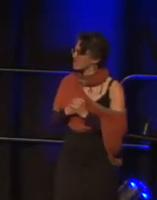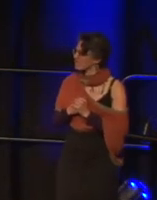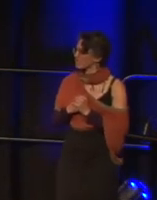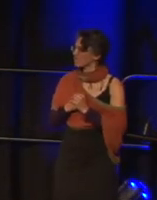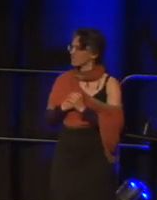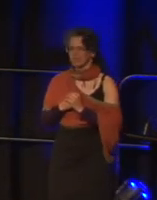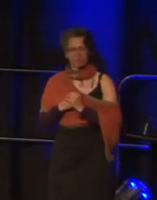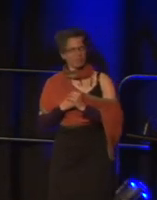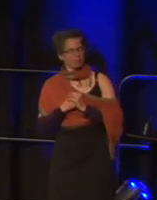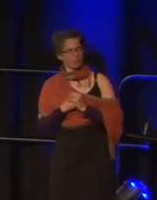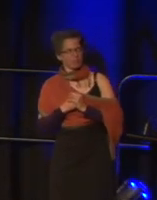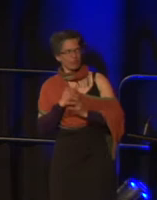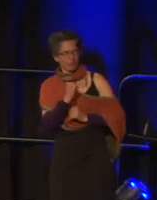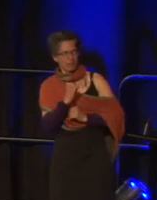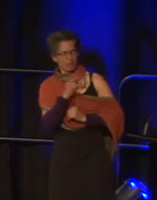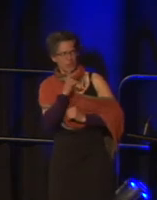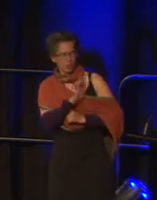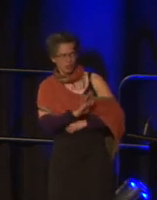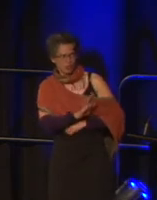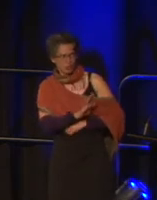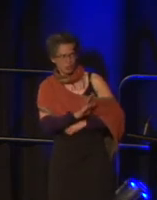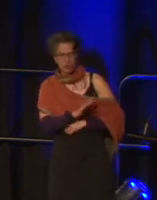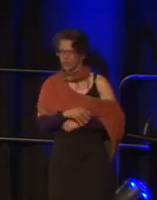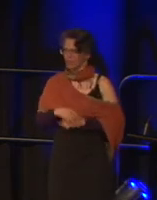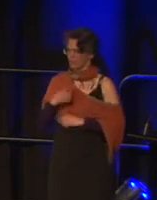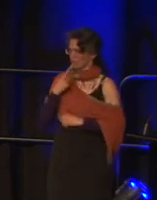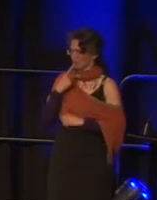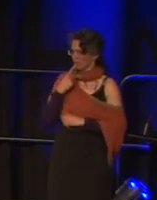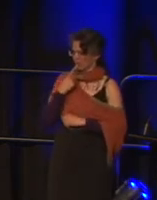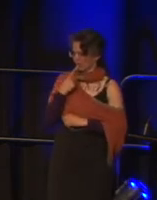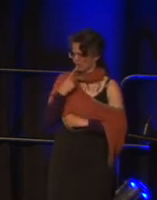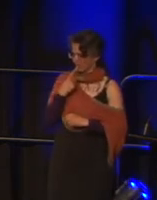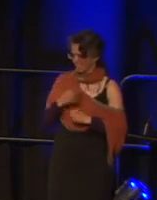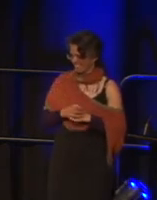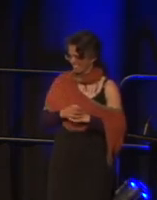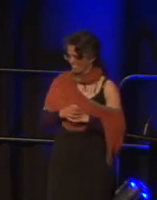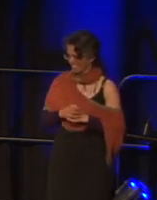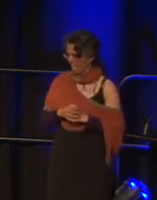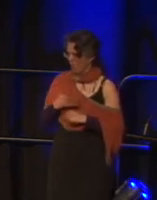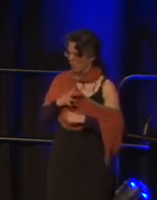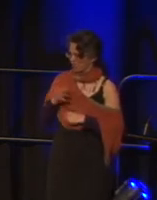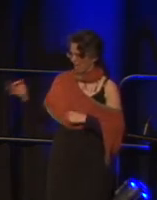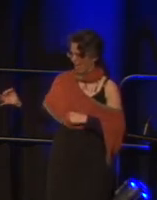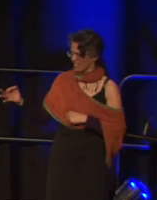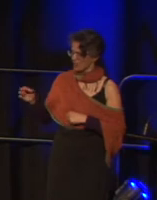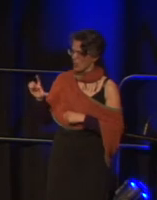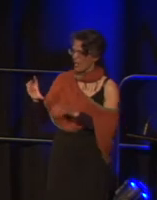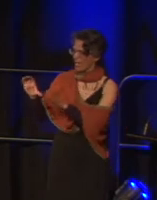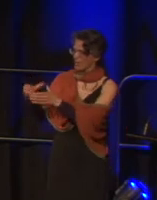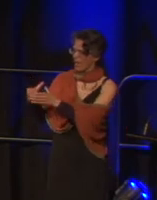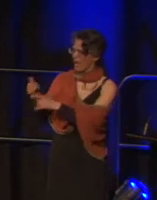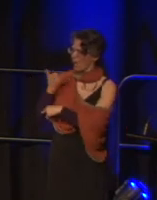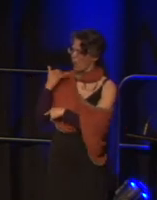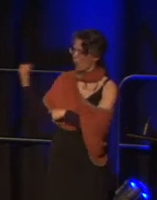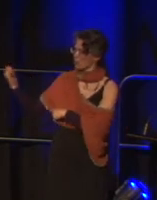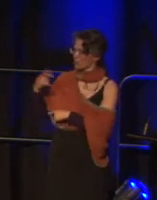You did say no, dad jokes, Craig. Oh dear. I was going to ask you if Labor had rung you up